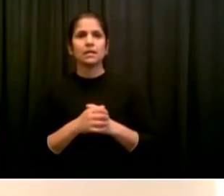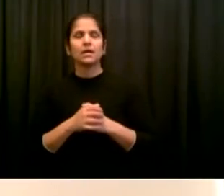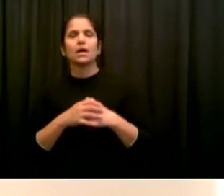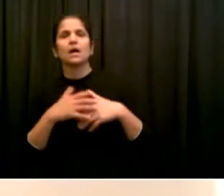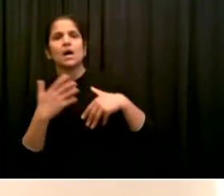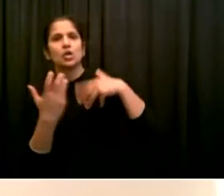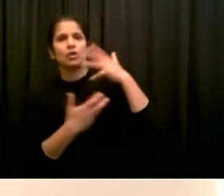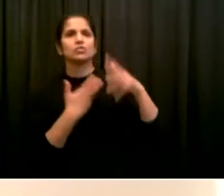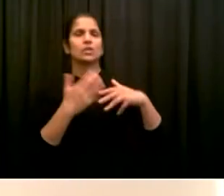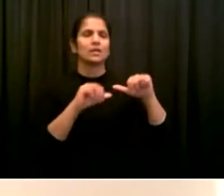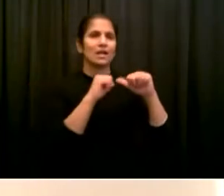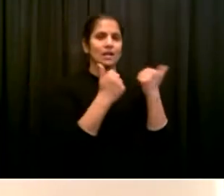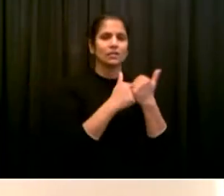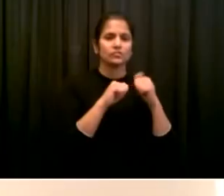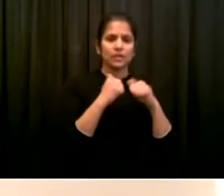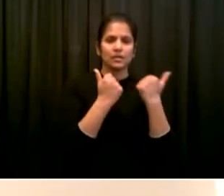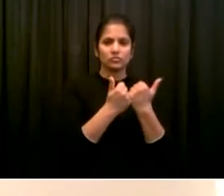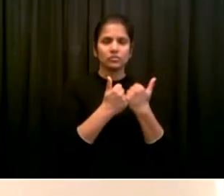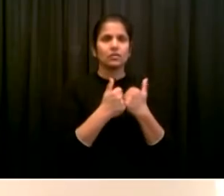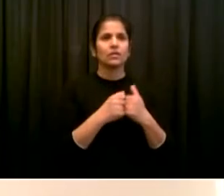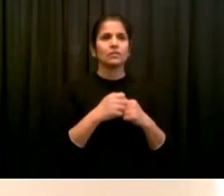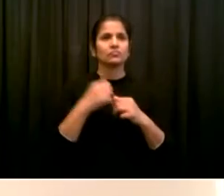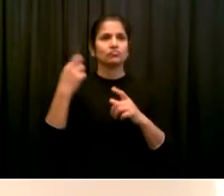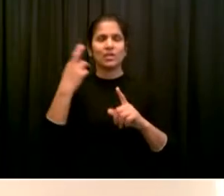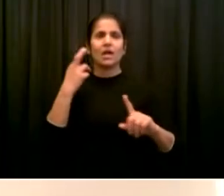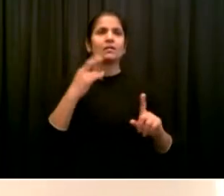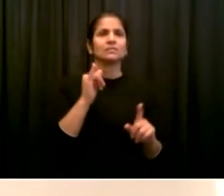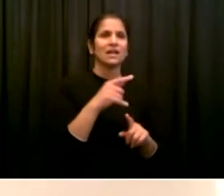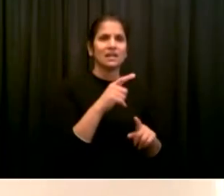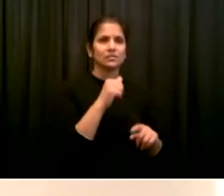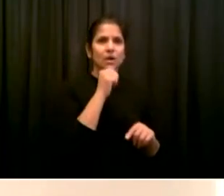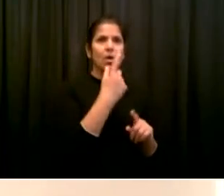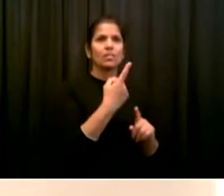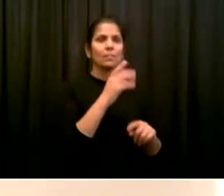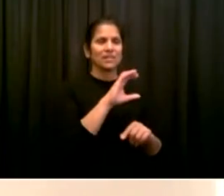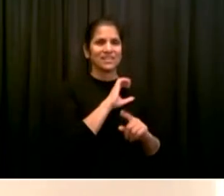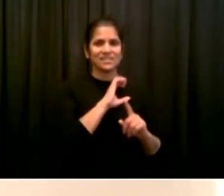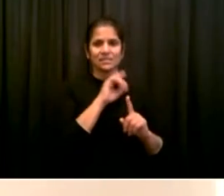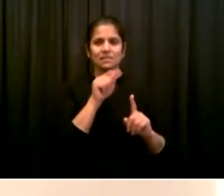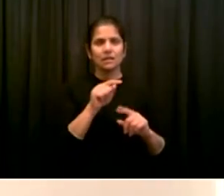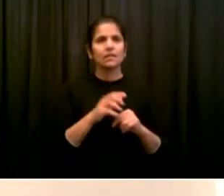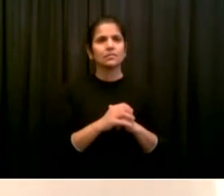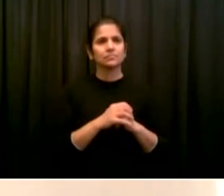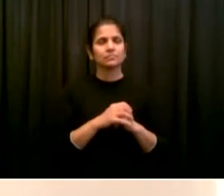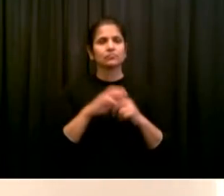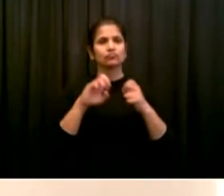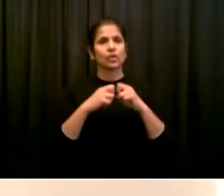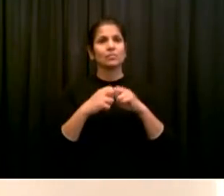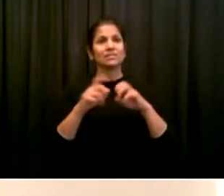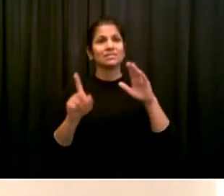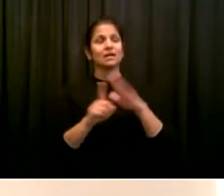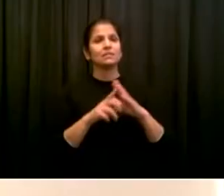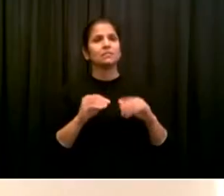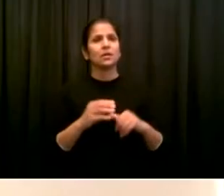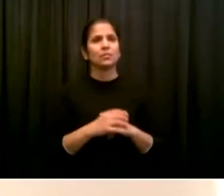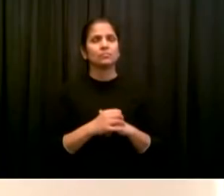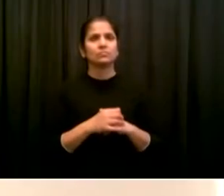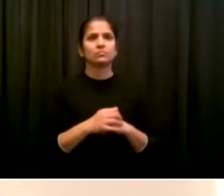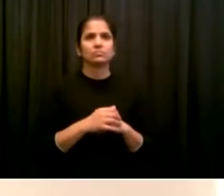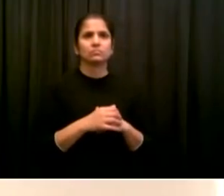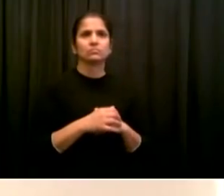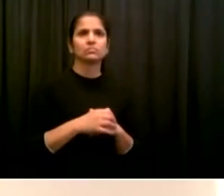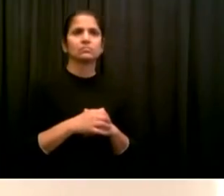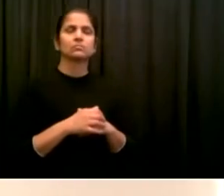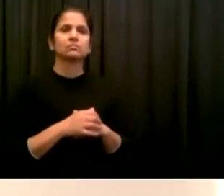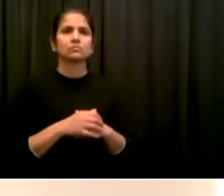agency and realize it's not honestly just a policing issue. To end this practice, we have to look as a city at